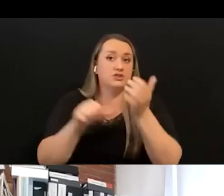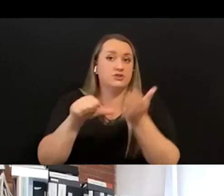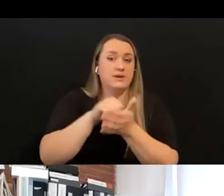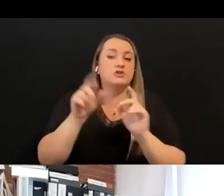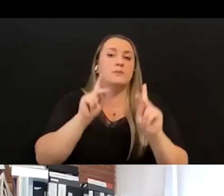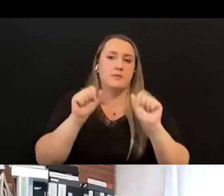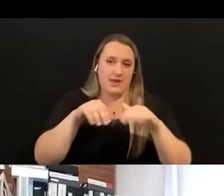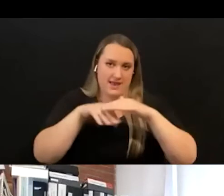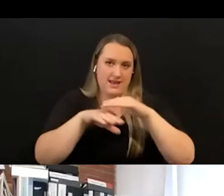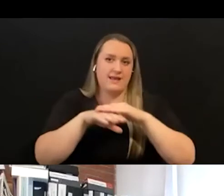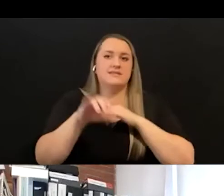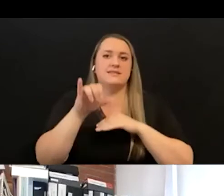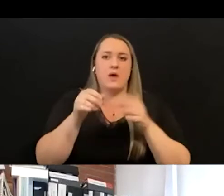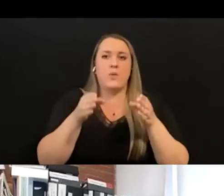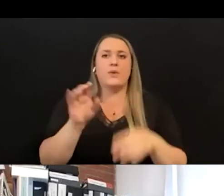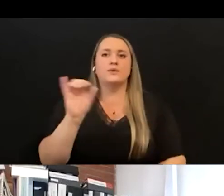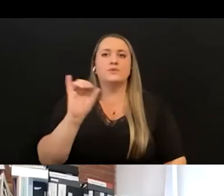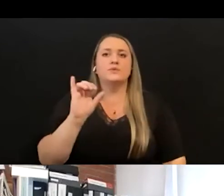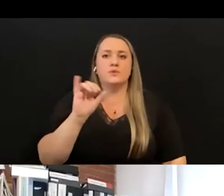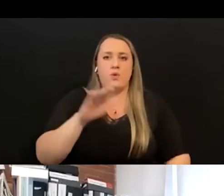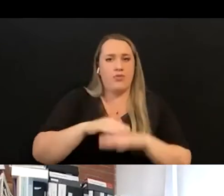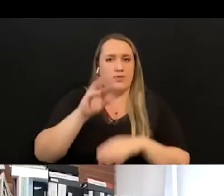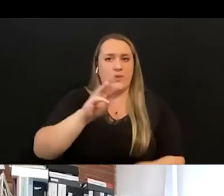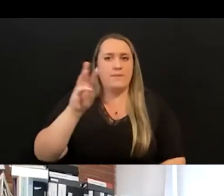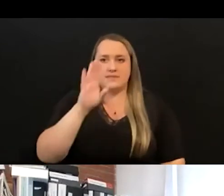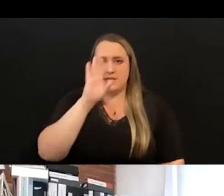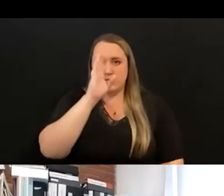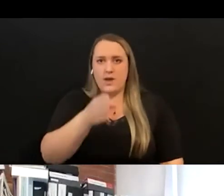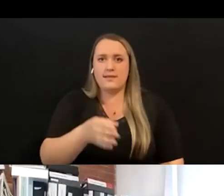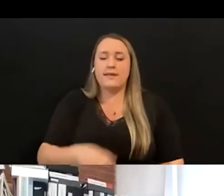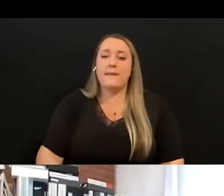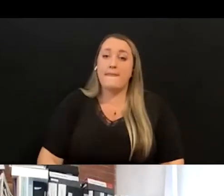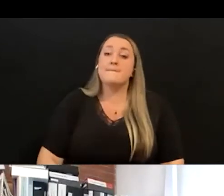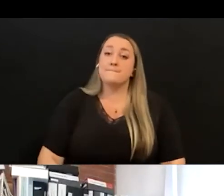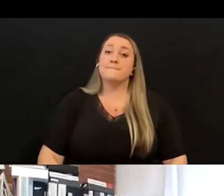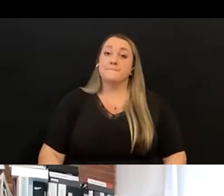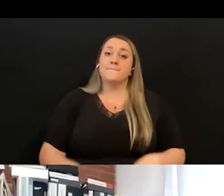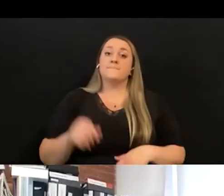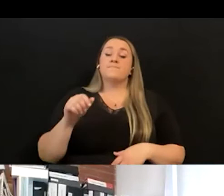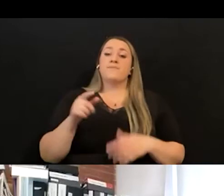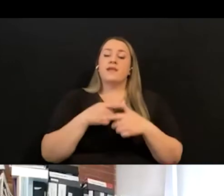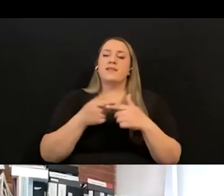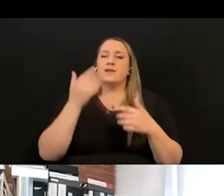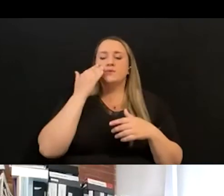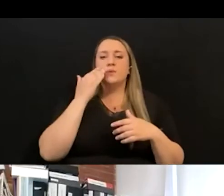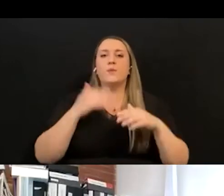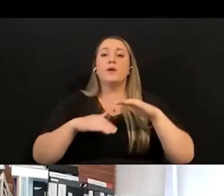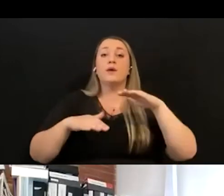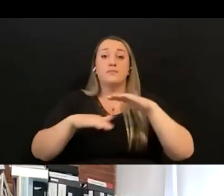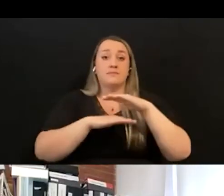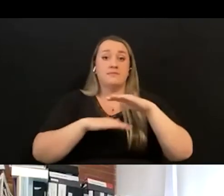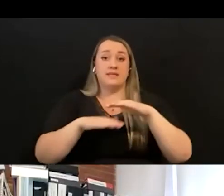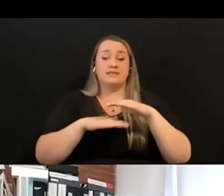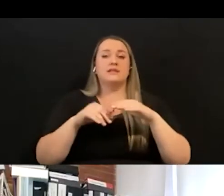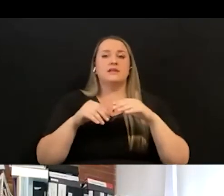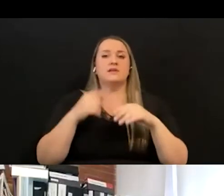access it there on the website. The other, and then, so basically this was to give